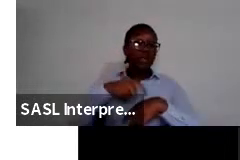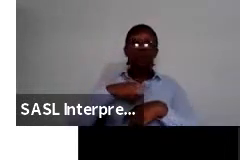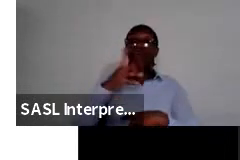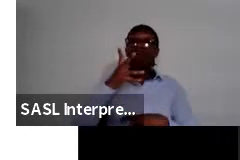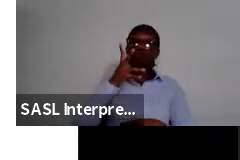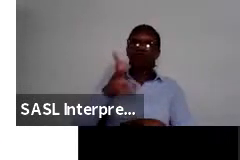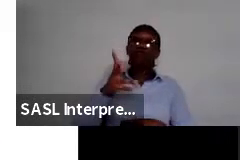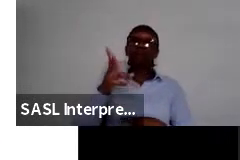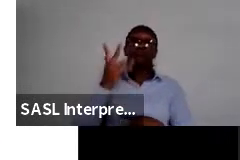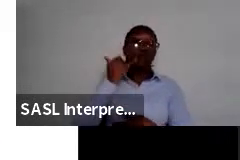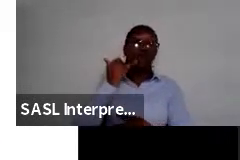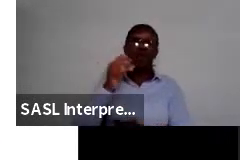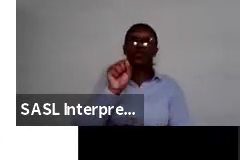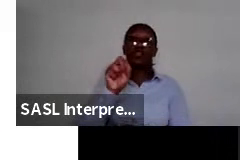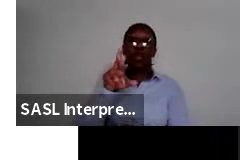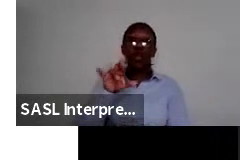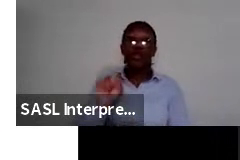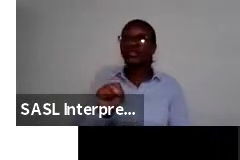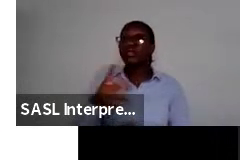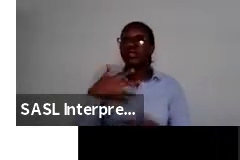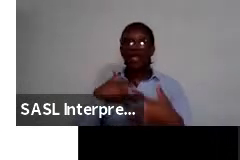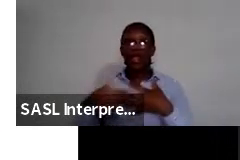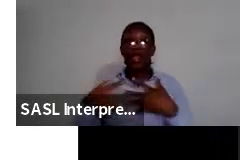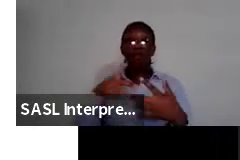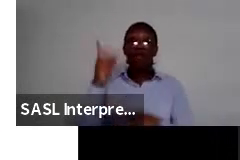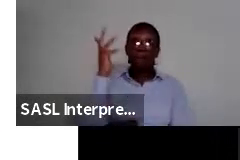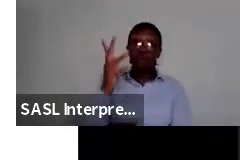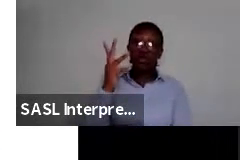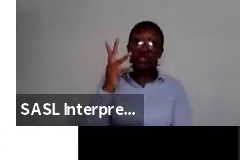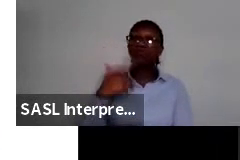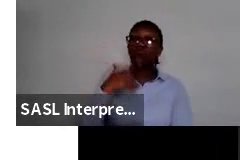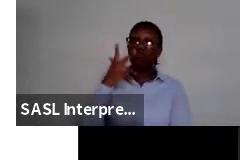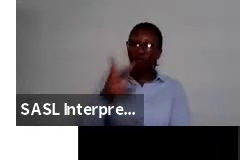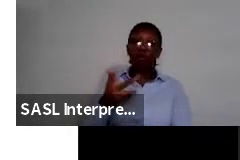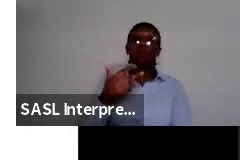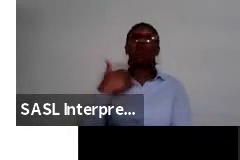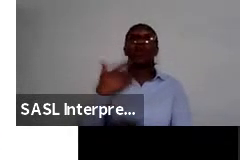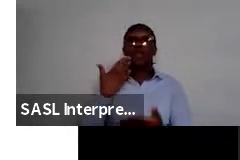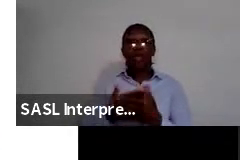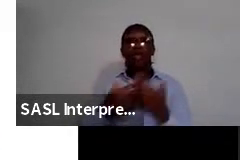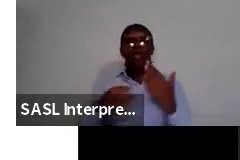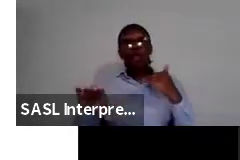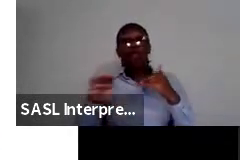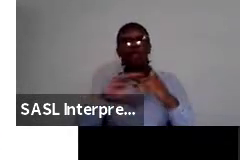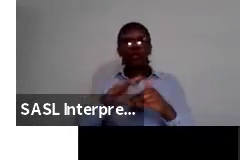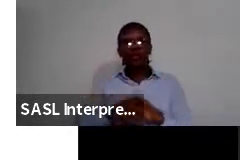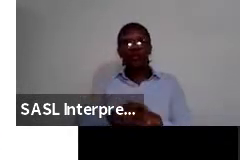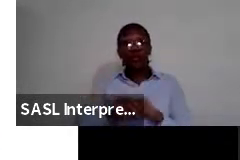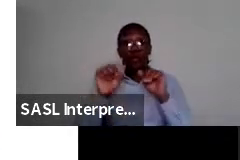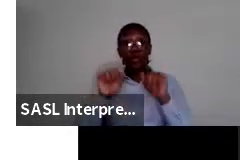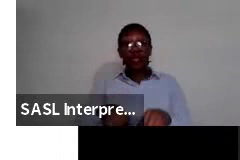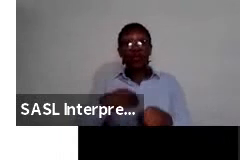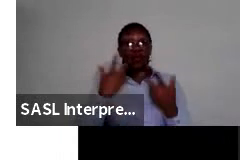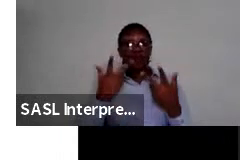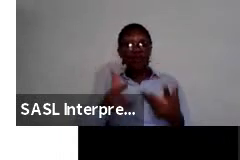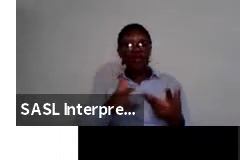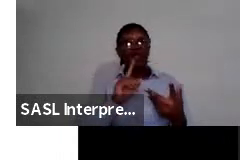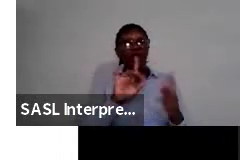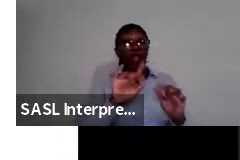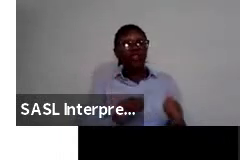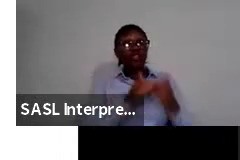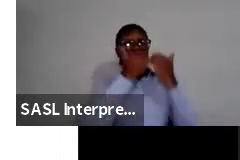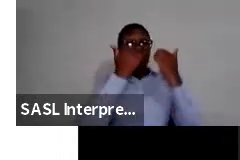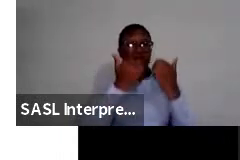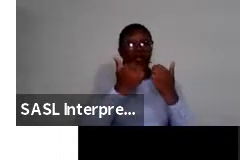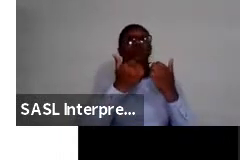on matters pertaining to the presentation in front of us. After having deliberated on the challenges, the